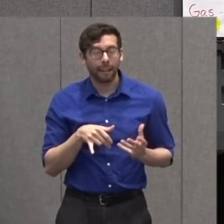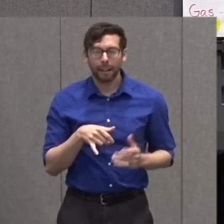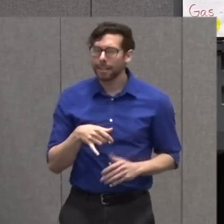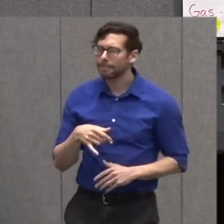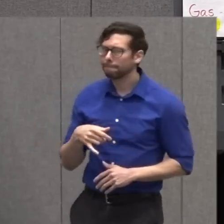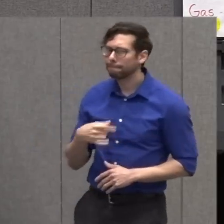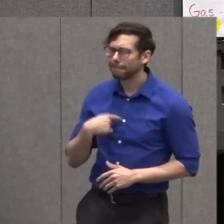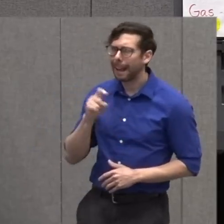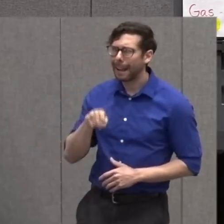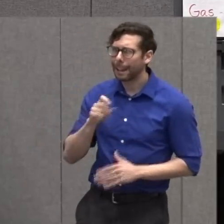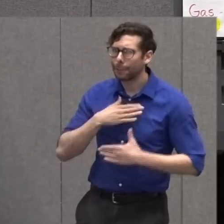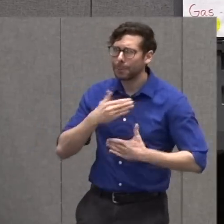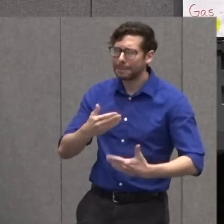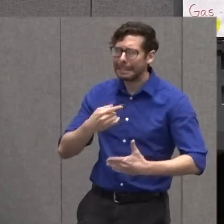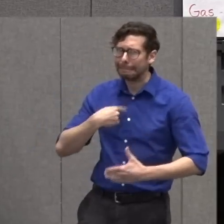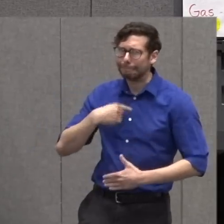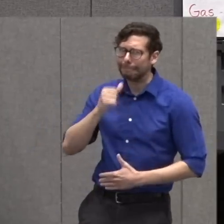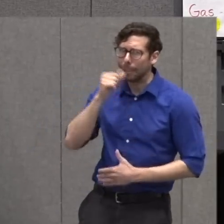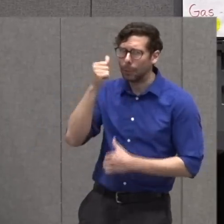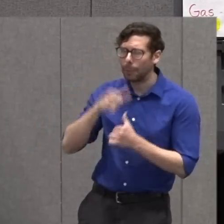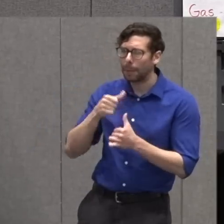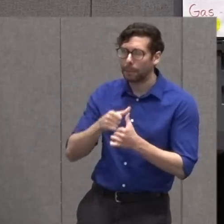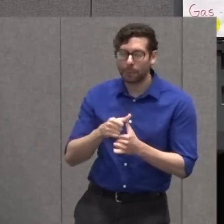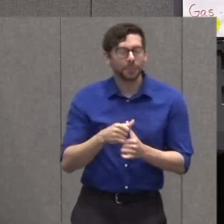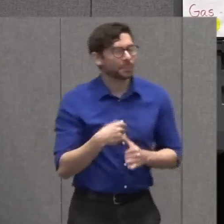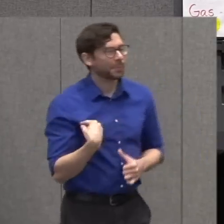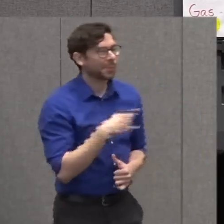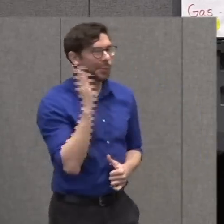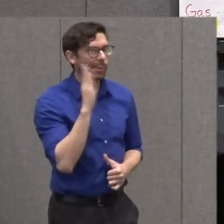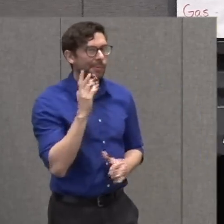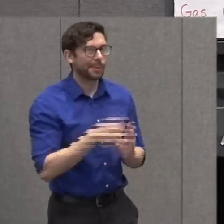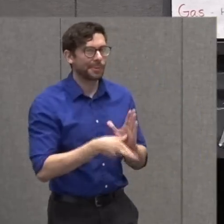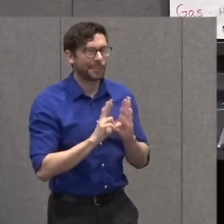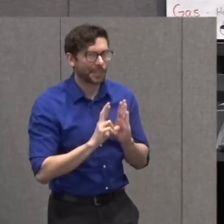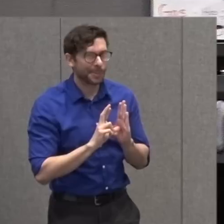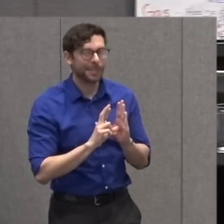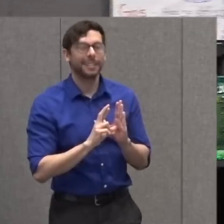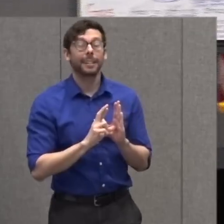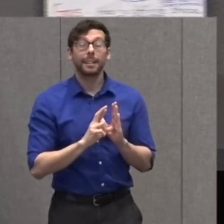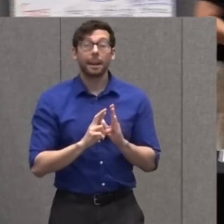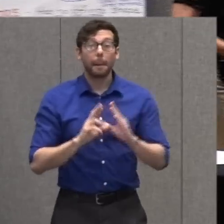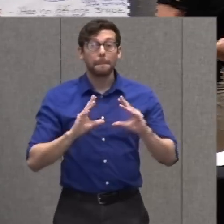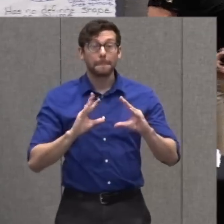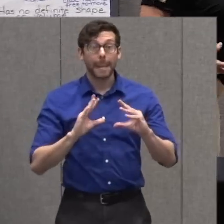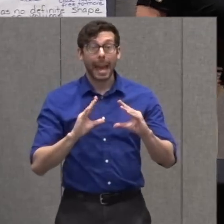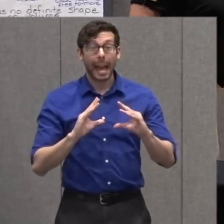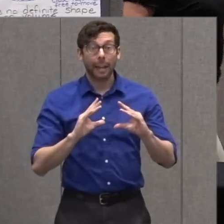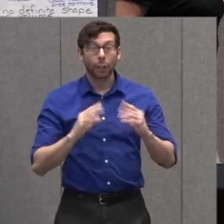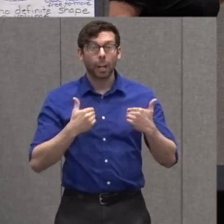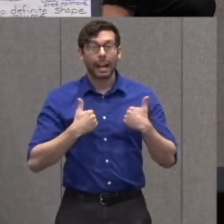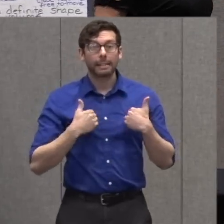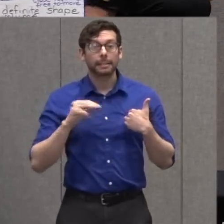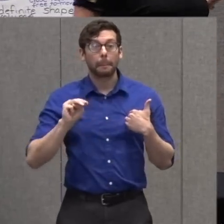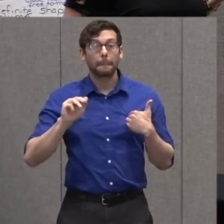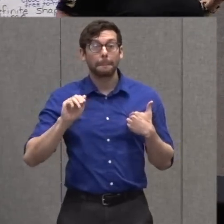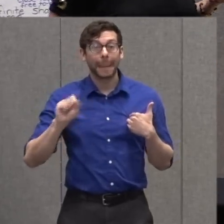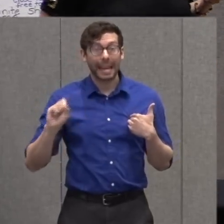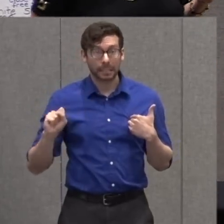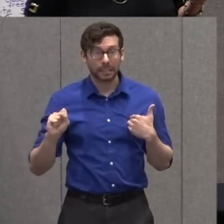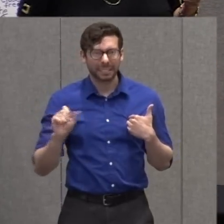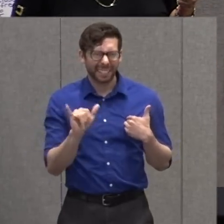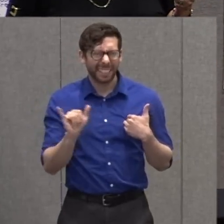Well, let's review it. Yeah, okay. Matter is anything that has mass, like a weight, or takes